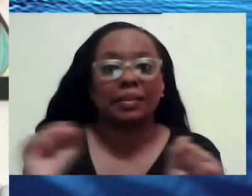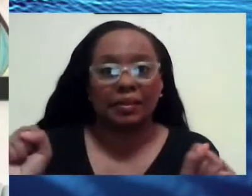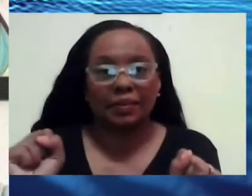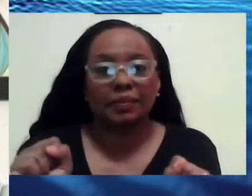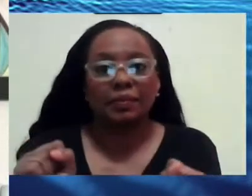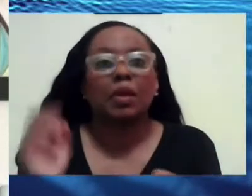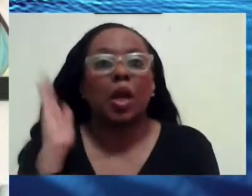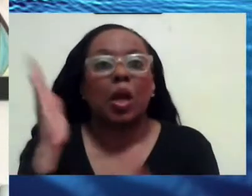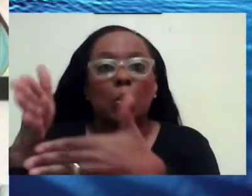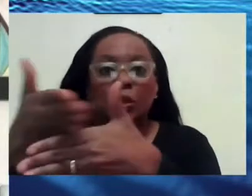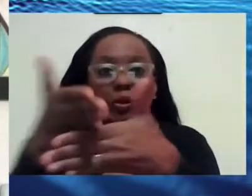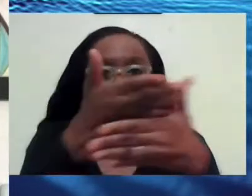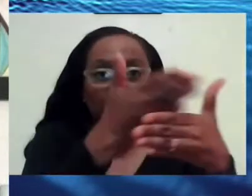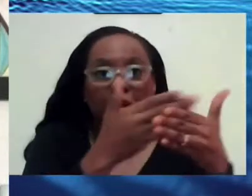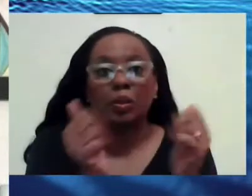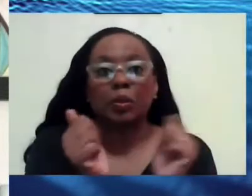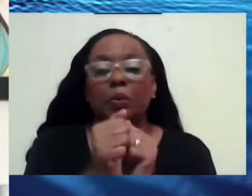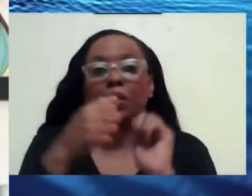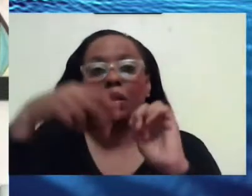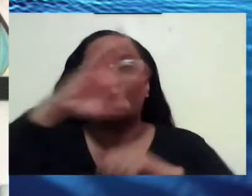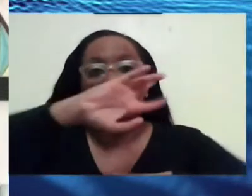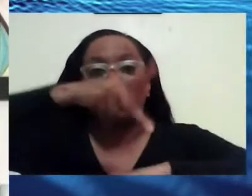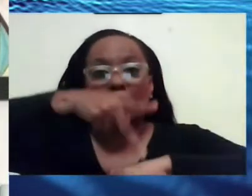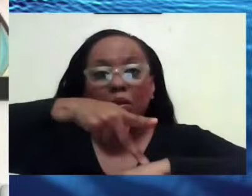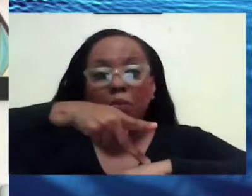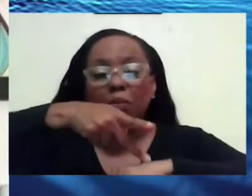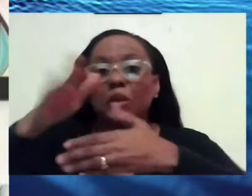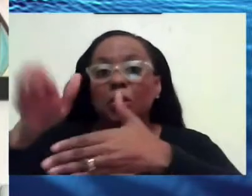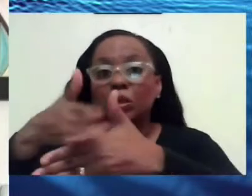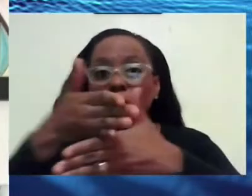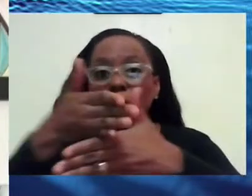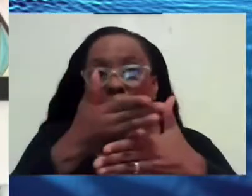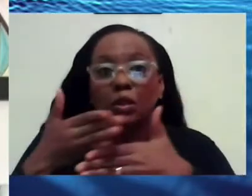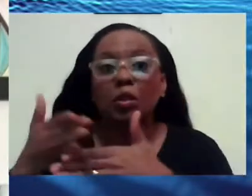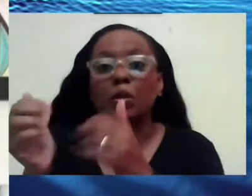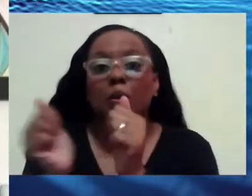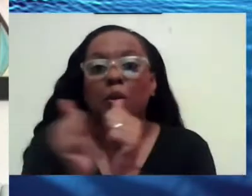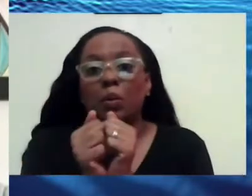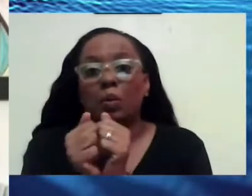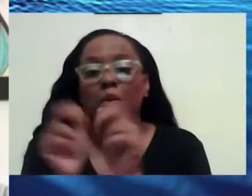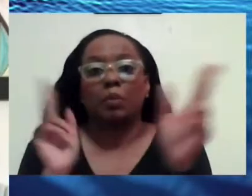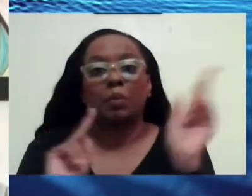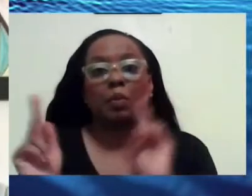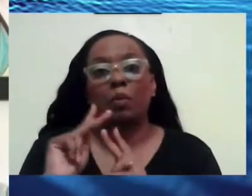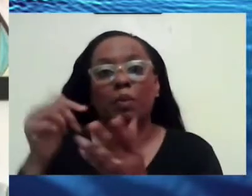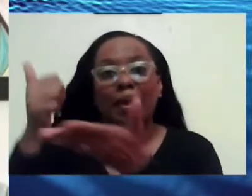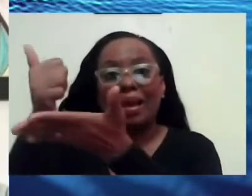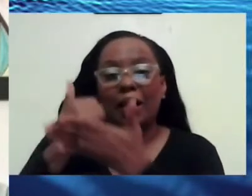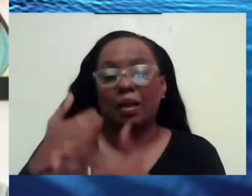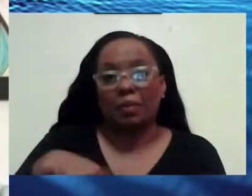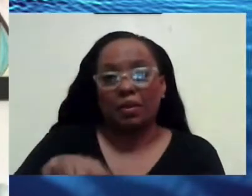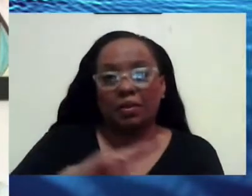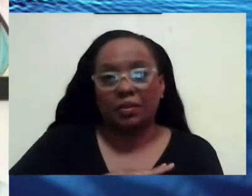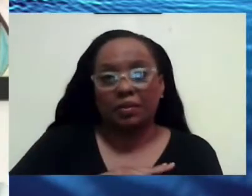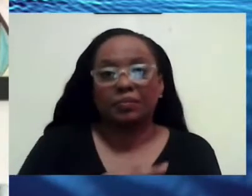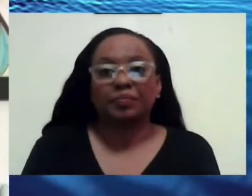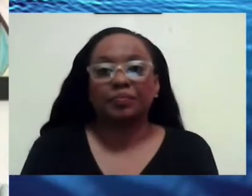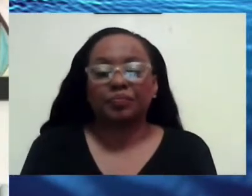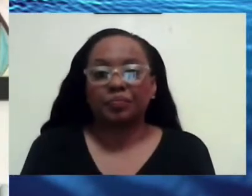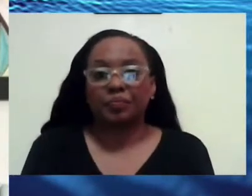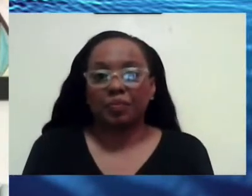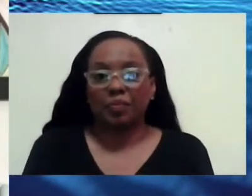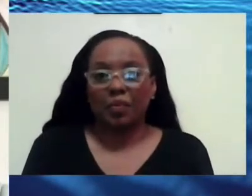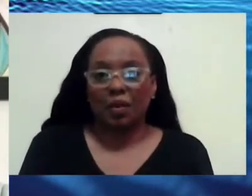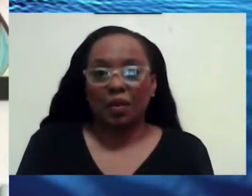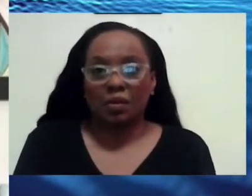with both the principals as well as the persons who will be engaged to assist us. The monitoring of this exercise will